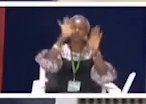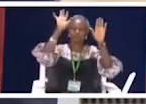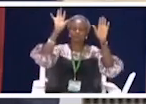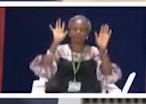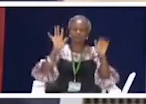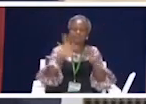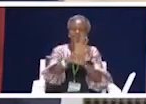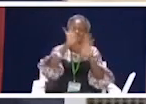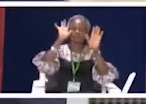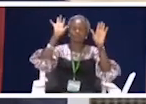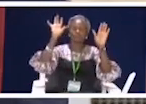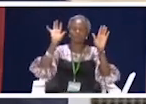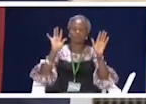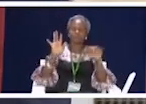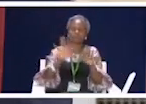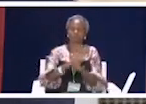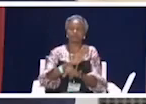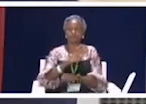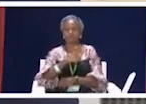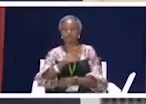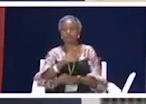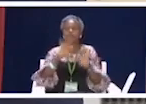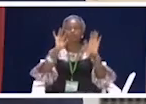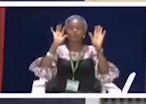Wonderful, wonderful, wonderful.